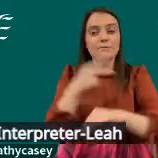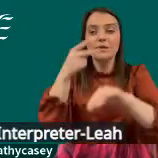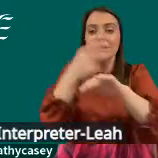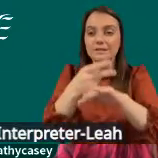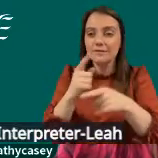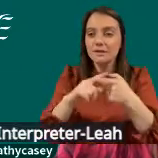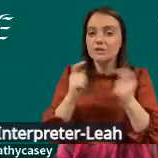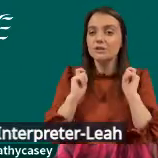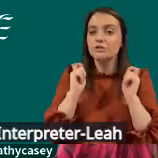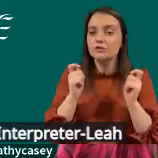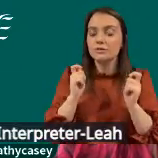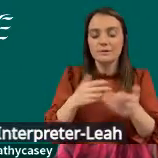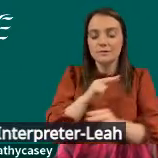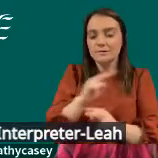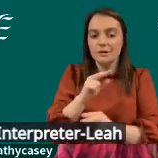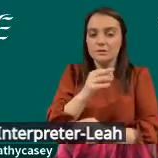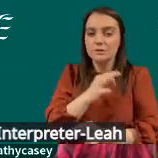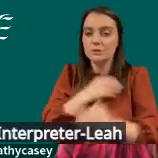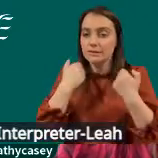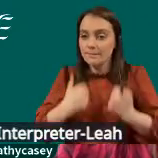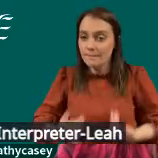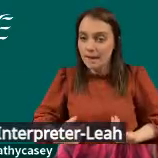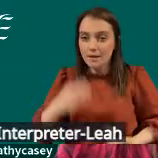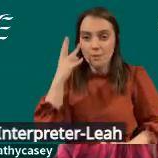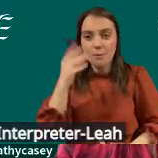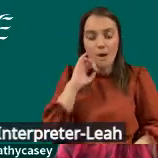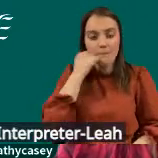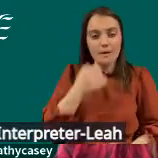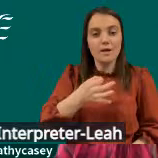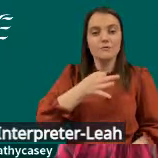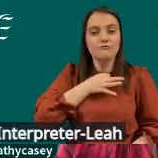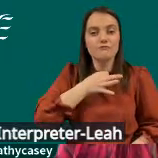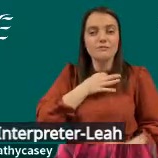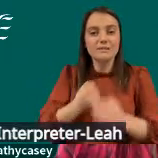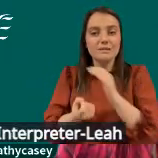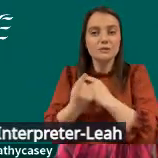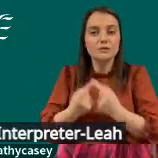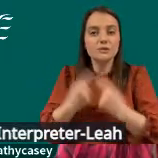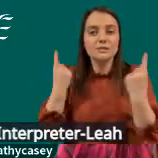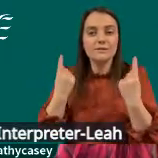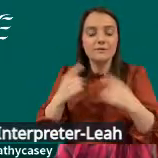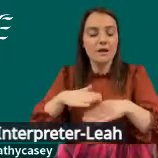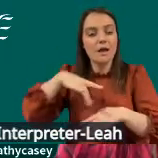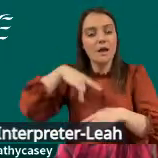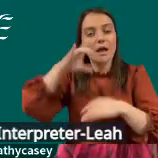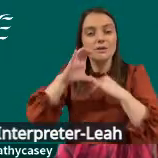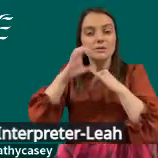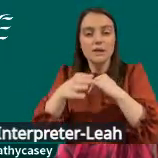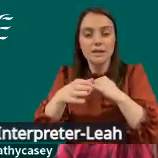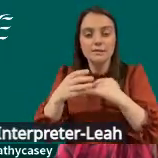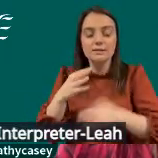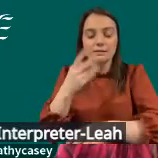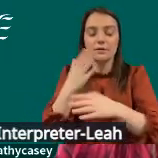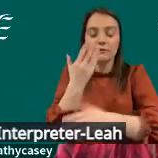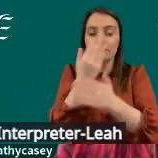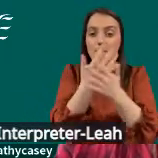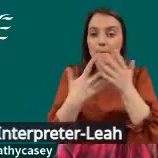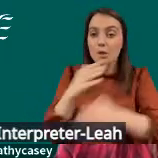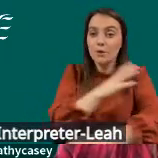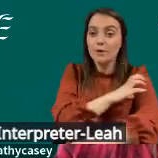treatment, mainly because we have different risk issues, more likely to have blood pressure, high cholesterol, we